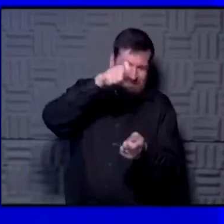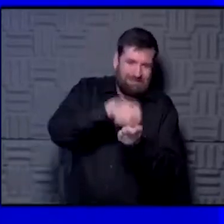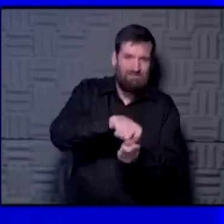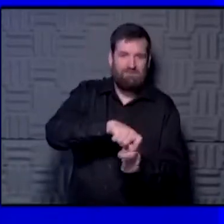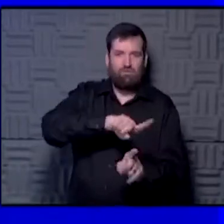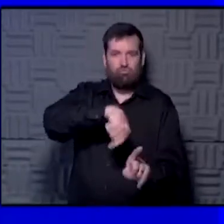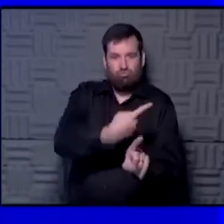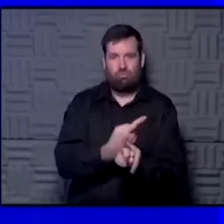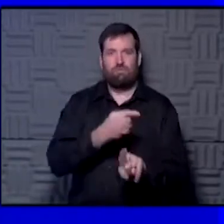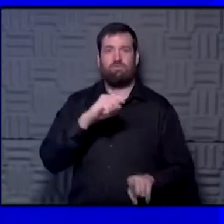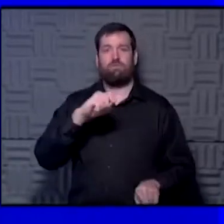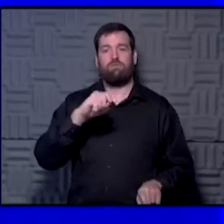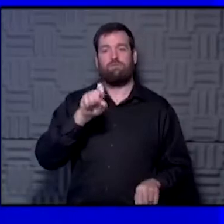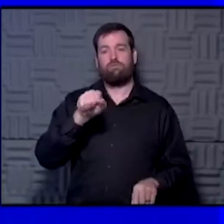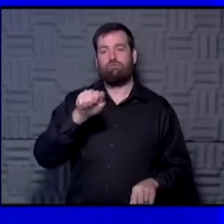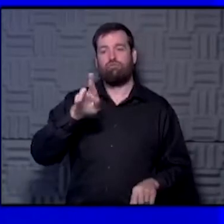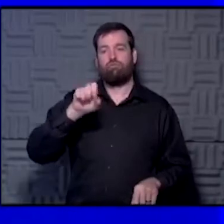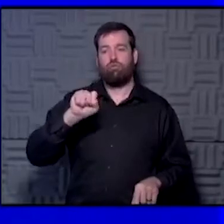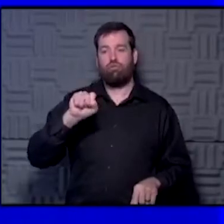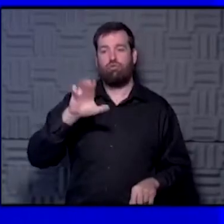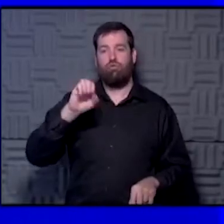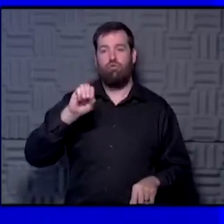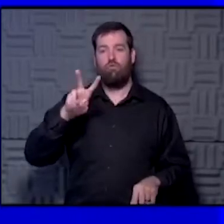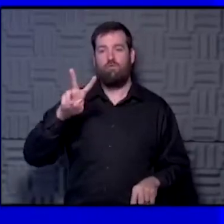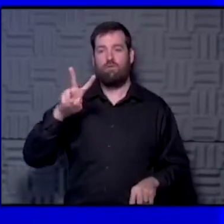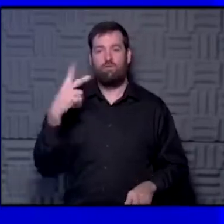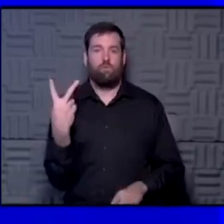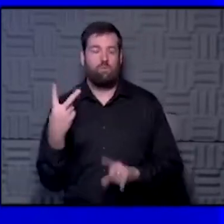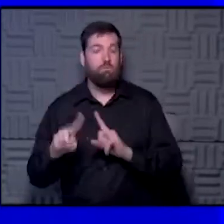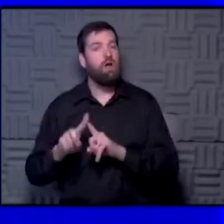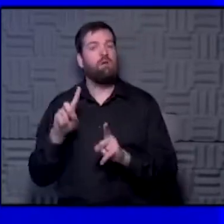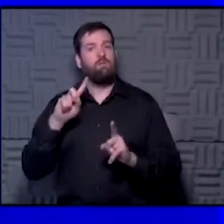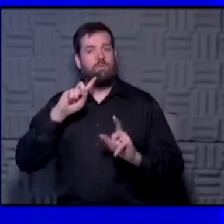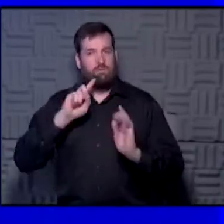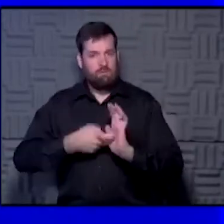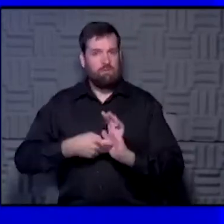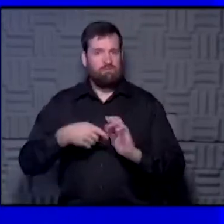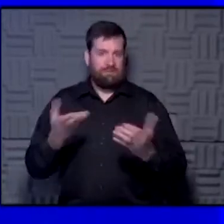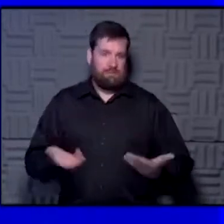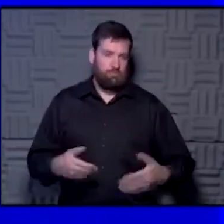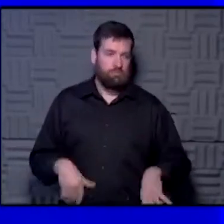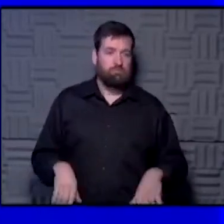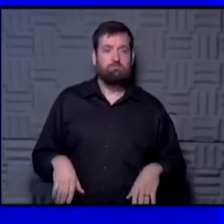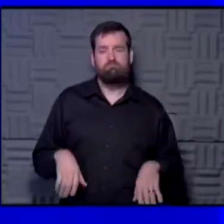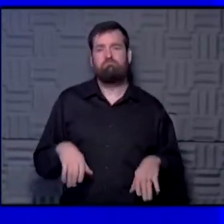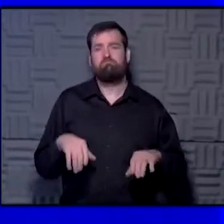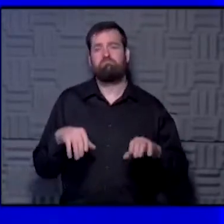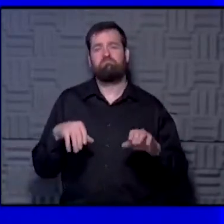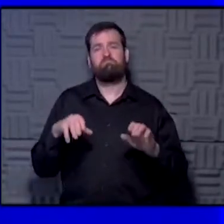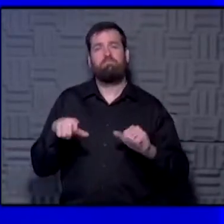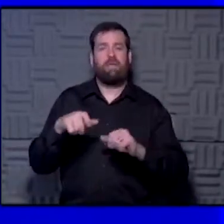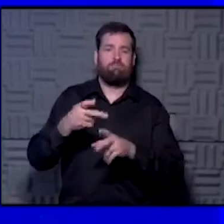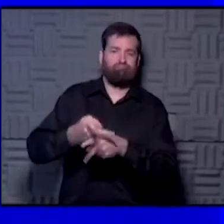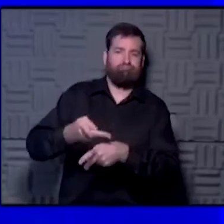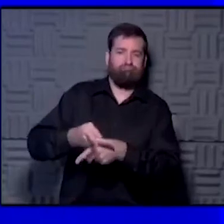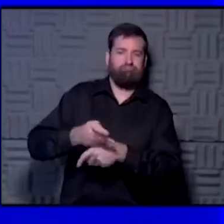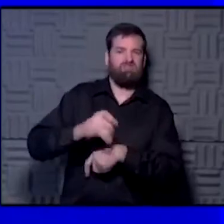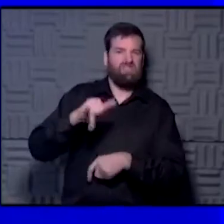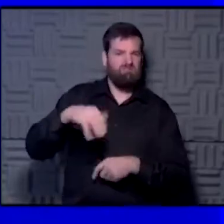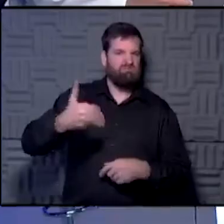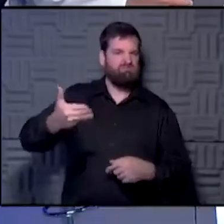for SARS-CoV-2 infection, but we are seeing it with that. So we'll be able to deal with that as needed as